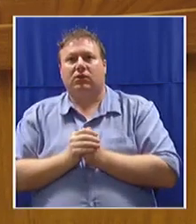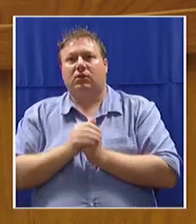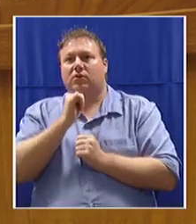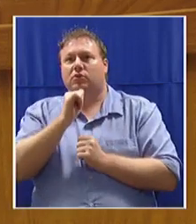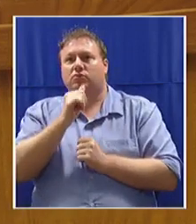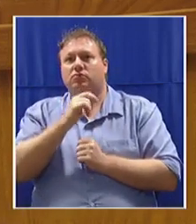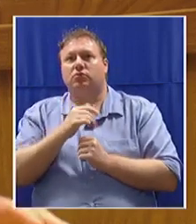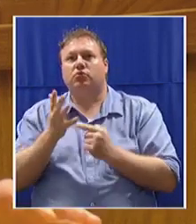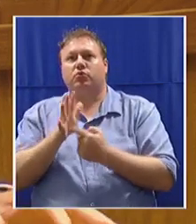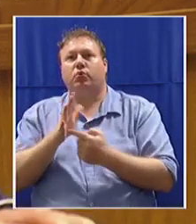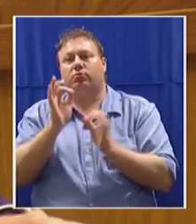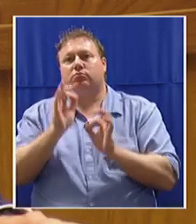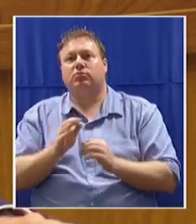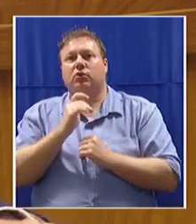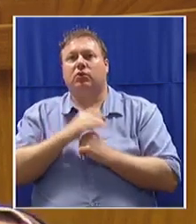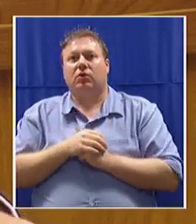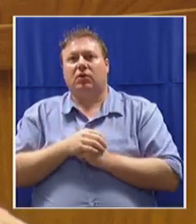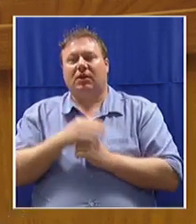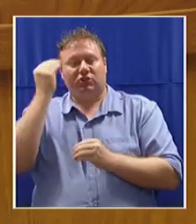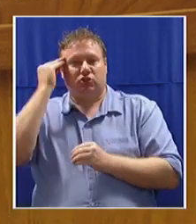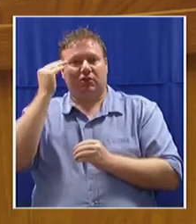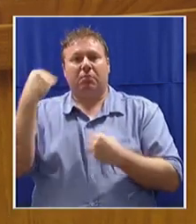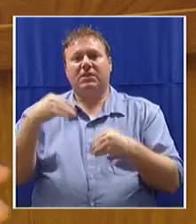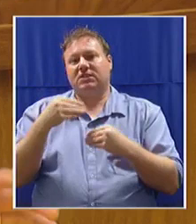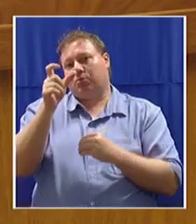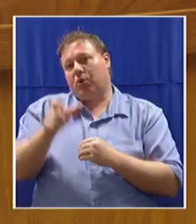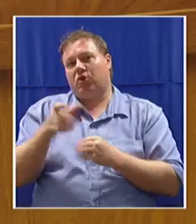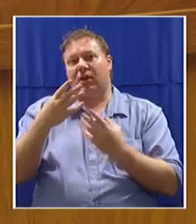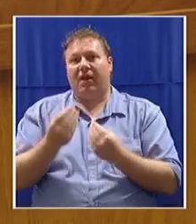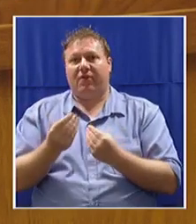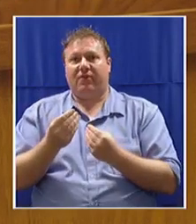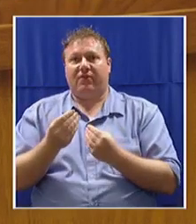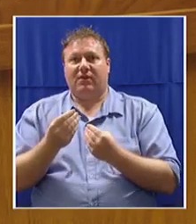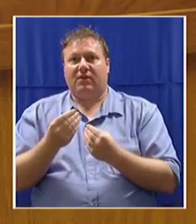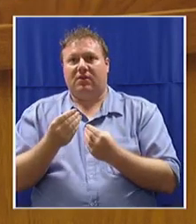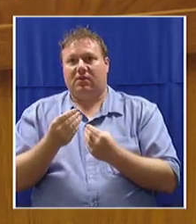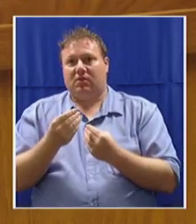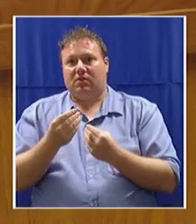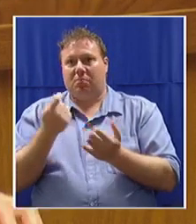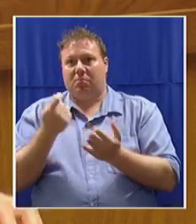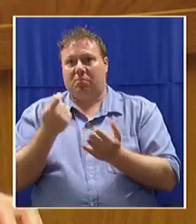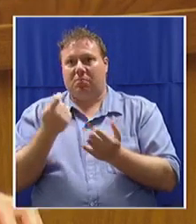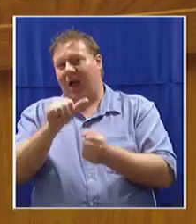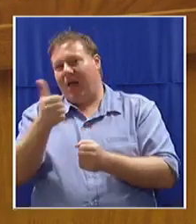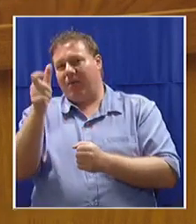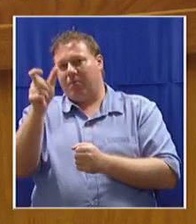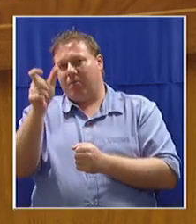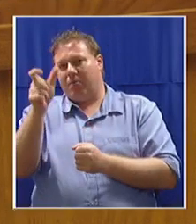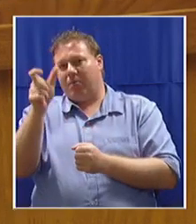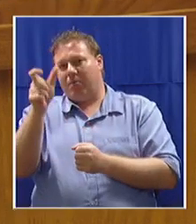what interest would a business person have in paying for somebody's outstanding tax bill at